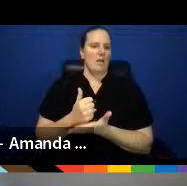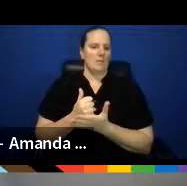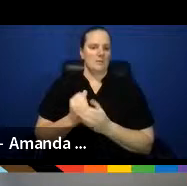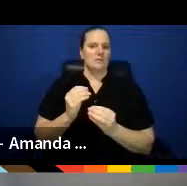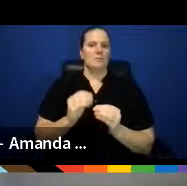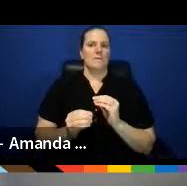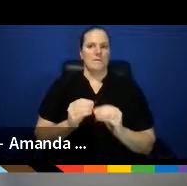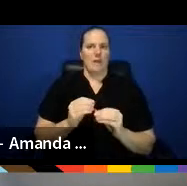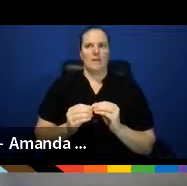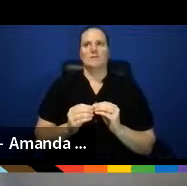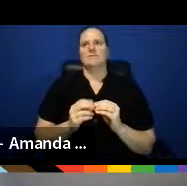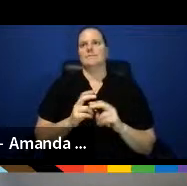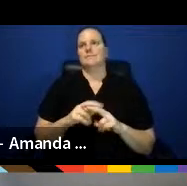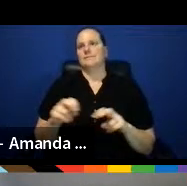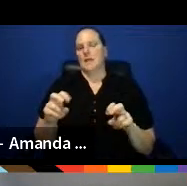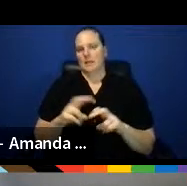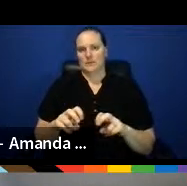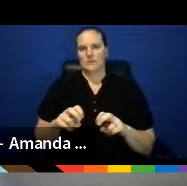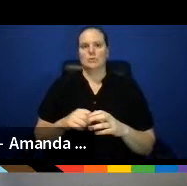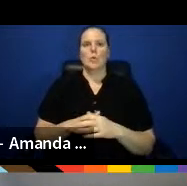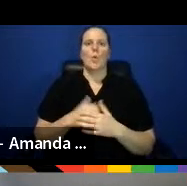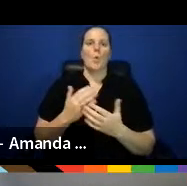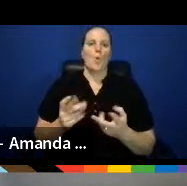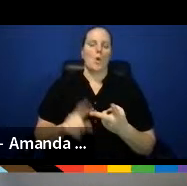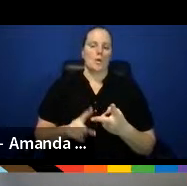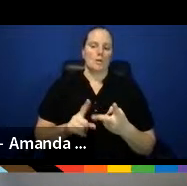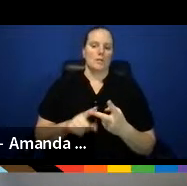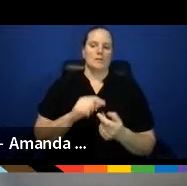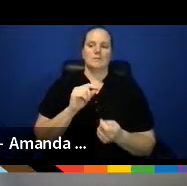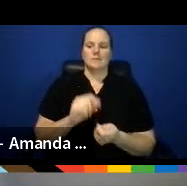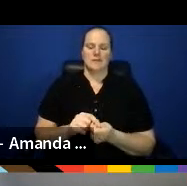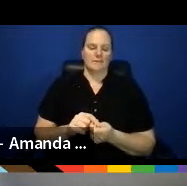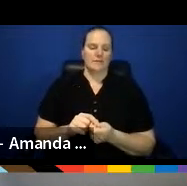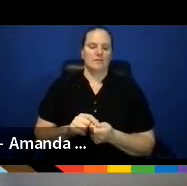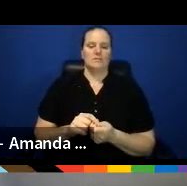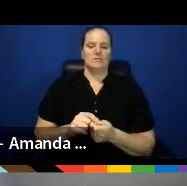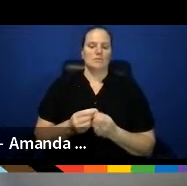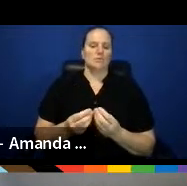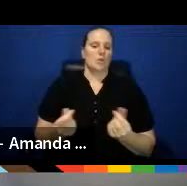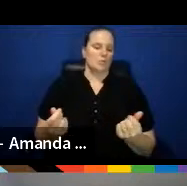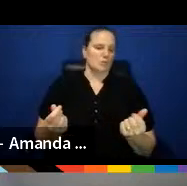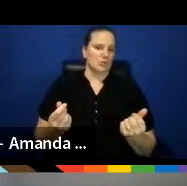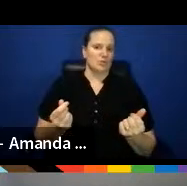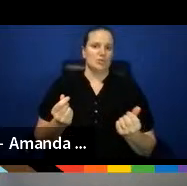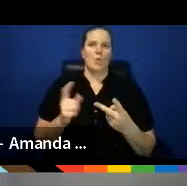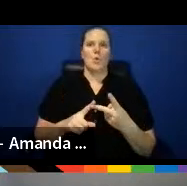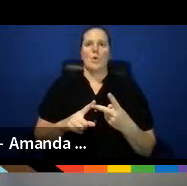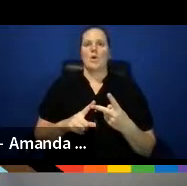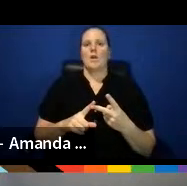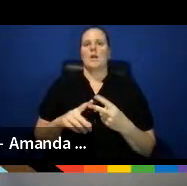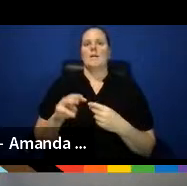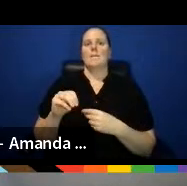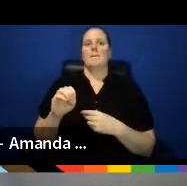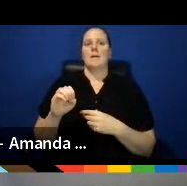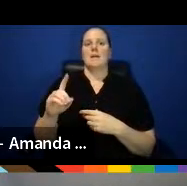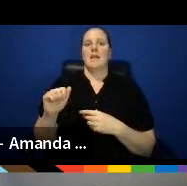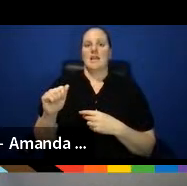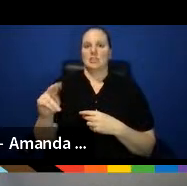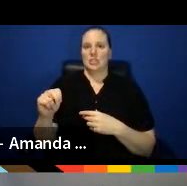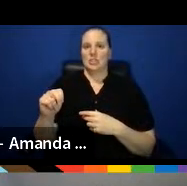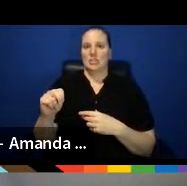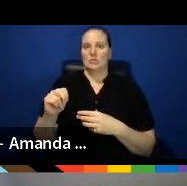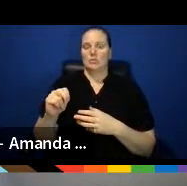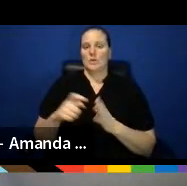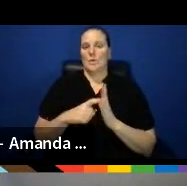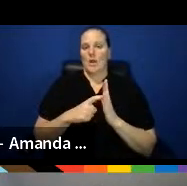refine analysis or specific solutions or the mitigation that's required. And so we